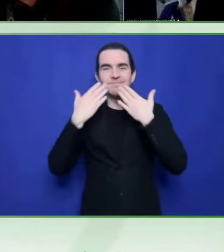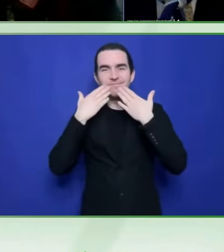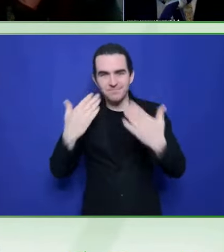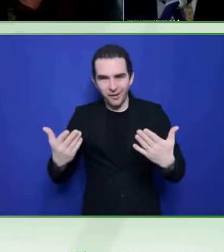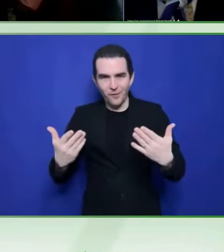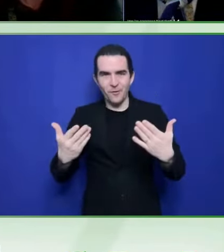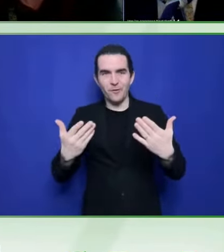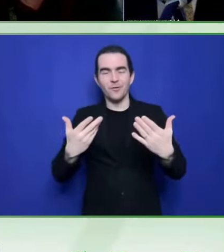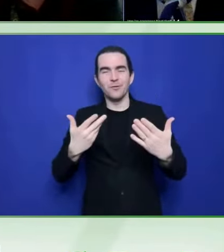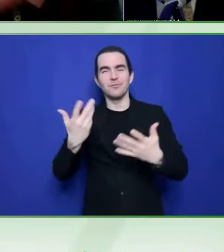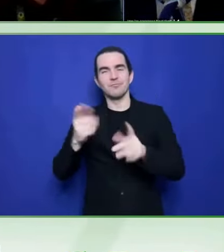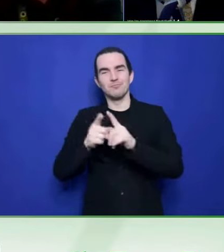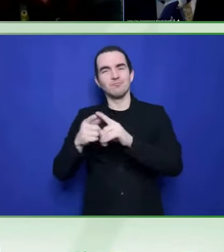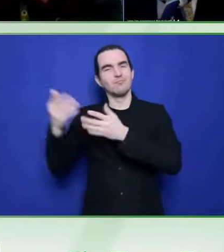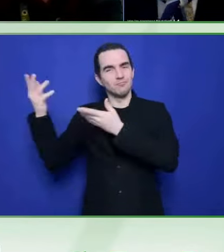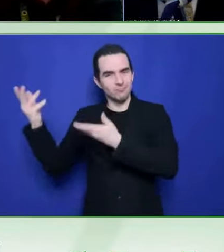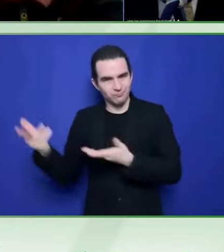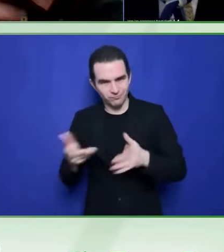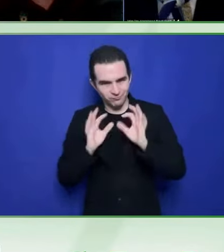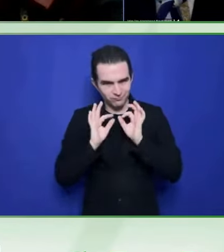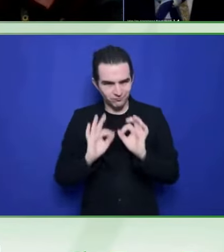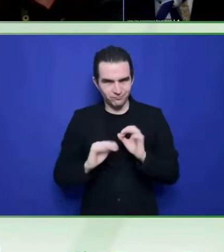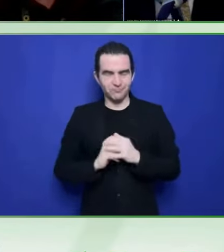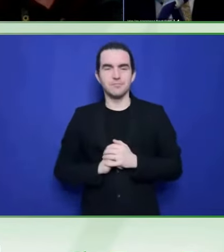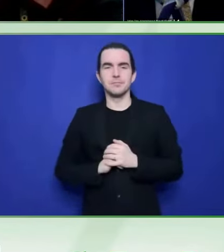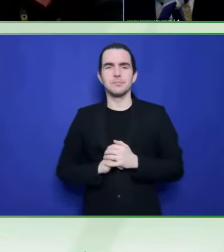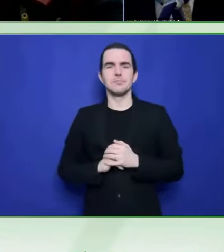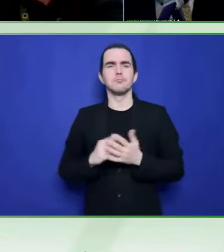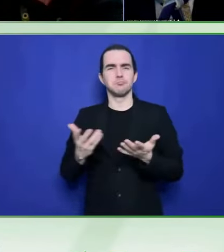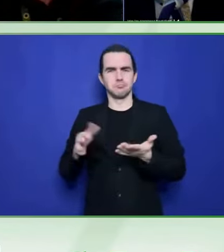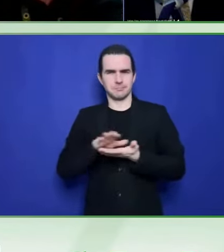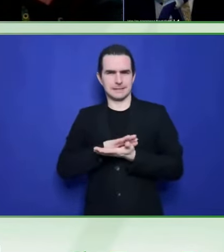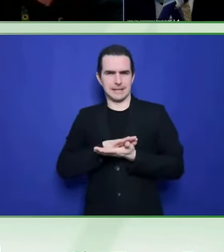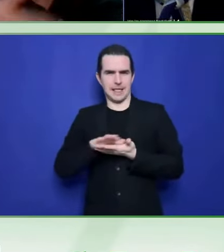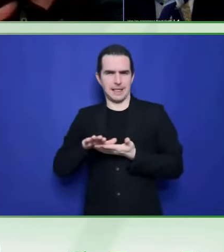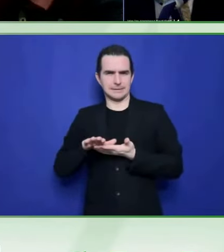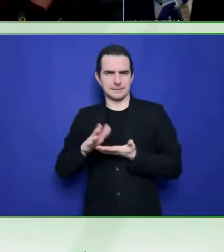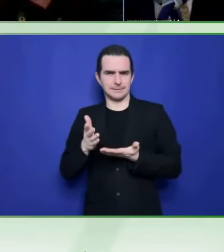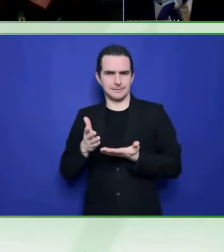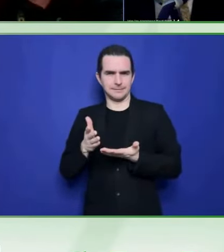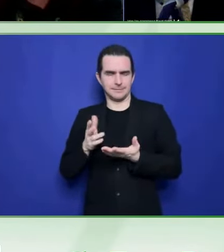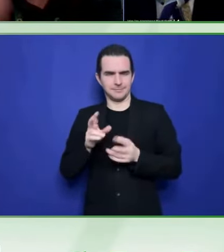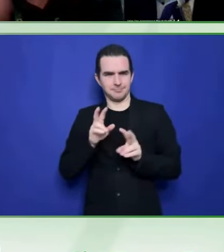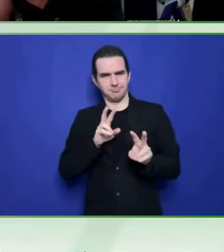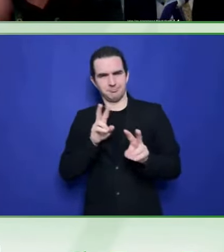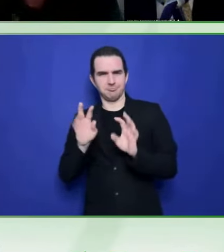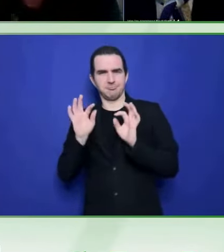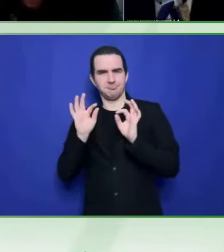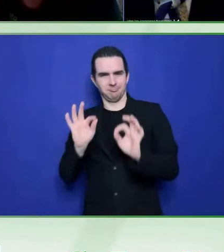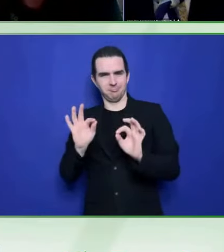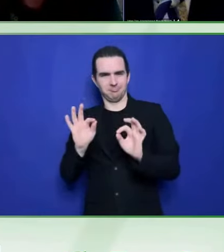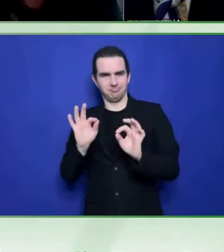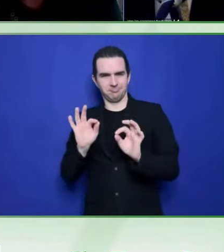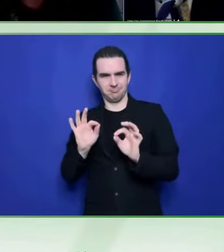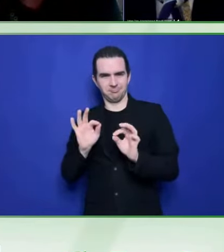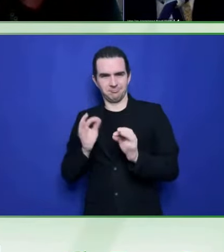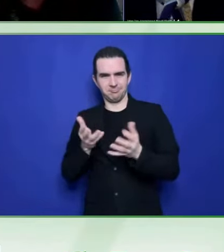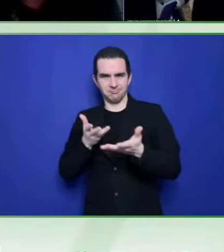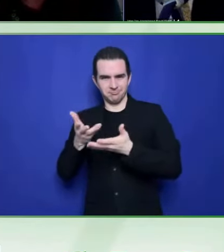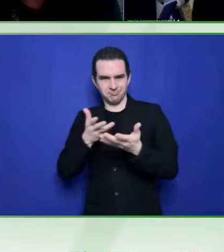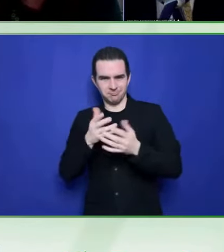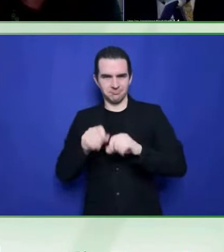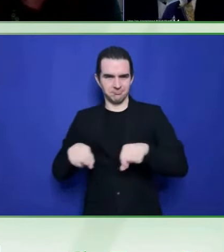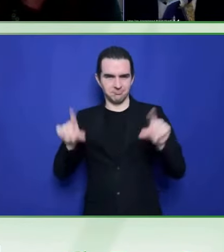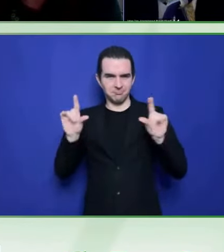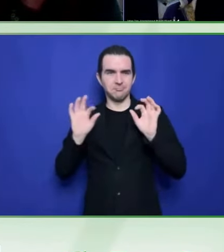I'm Hilal Kahraman from Istanbul Airport, and this is our new sign in sign language.